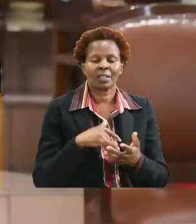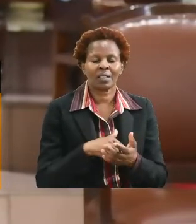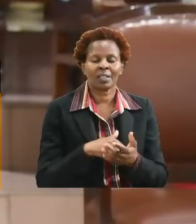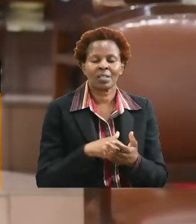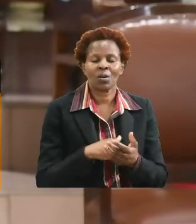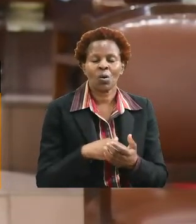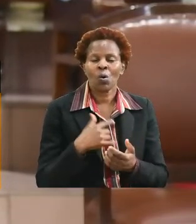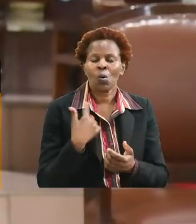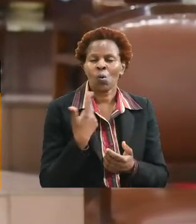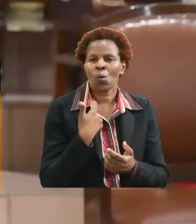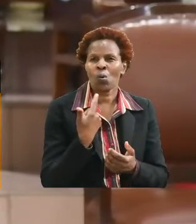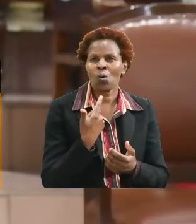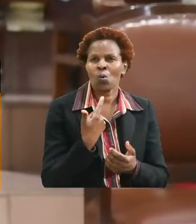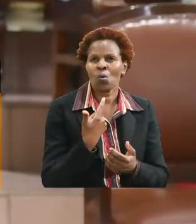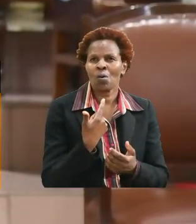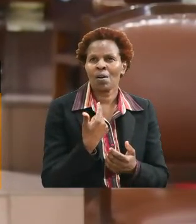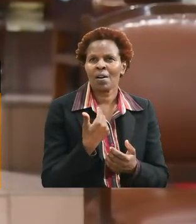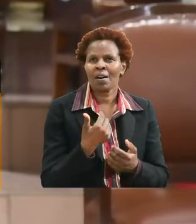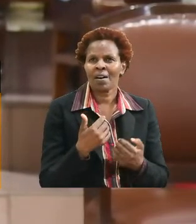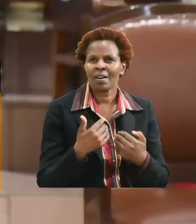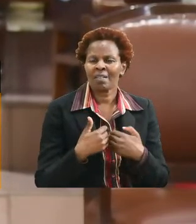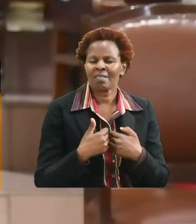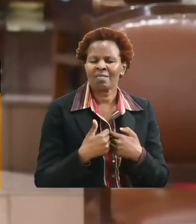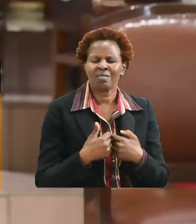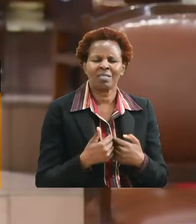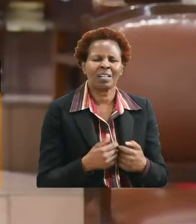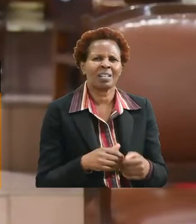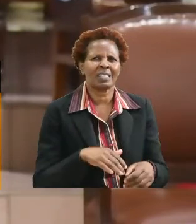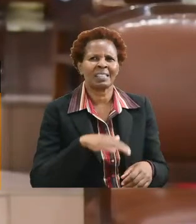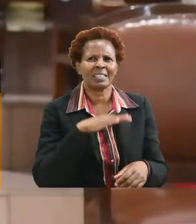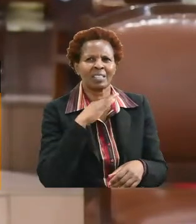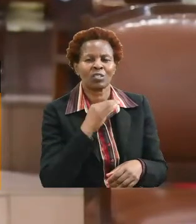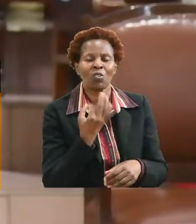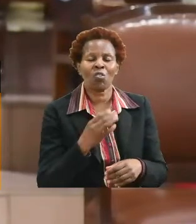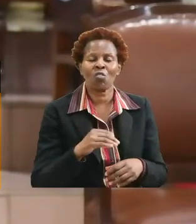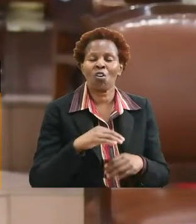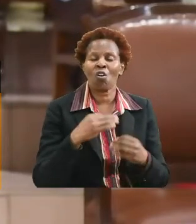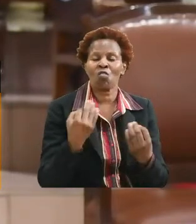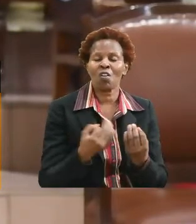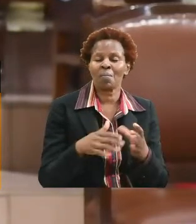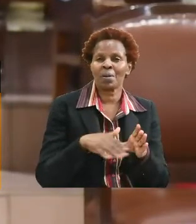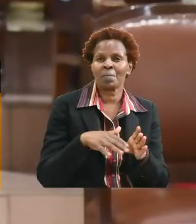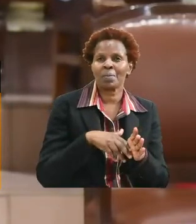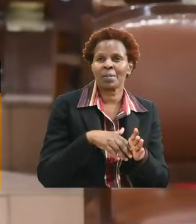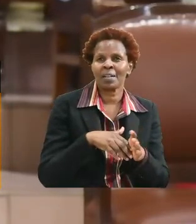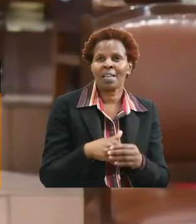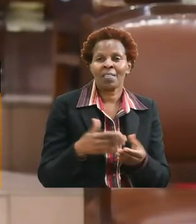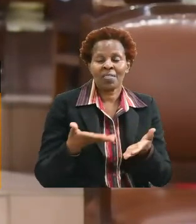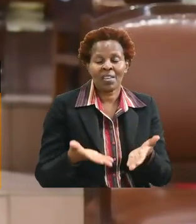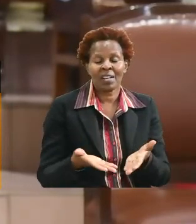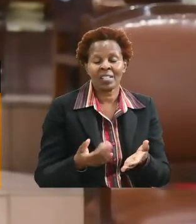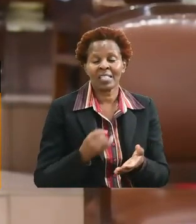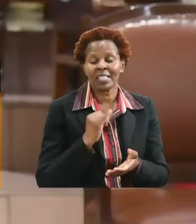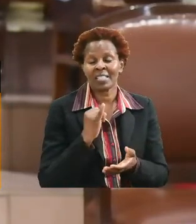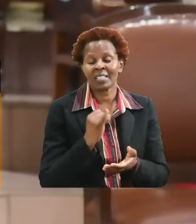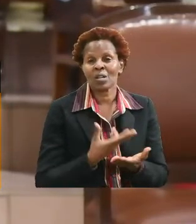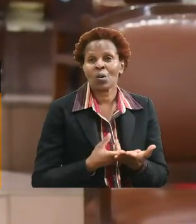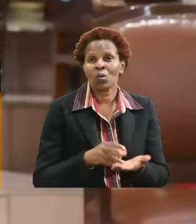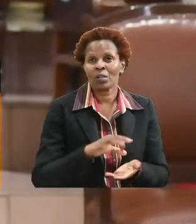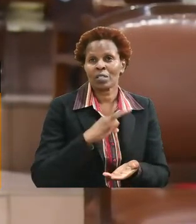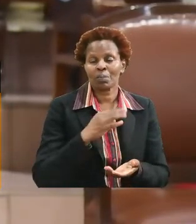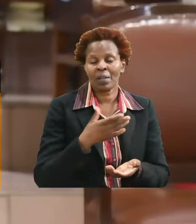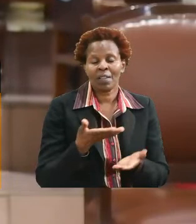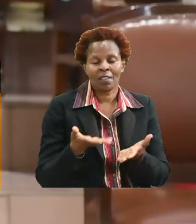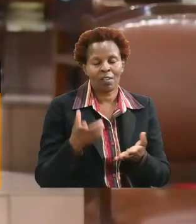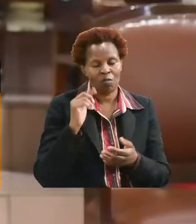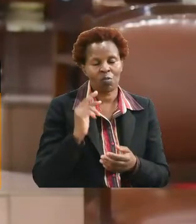us who have faced the death of loved ones, there is a resource in the Holy Spirit. Praise be